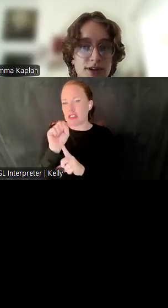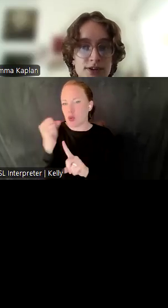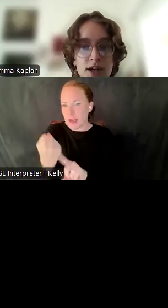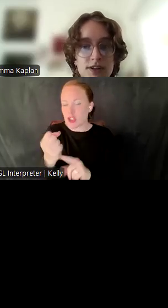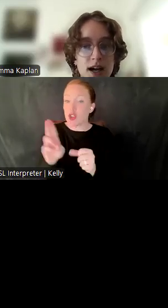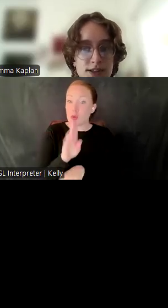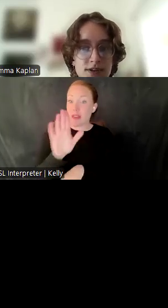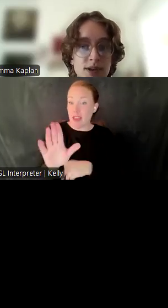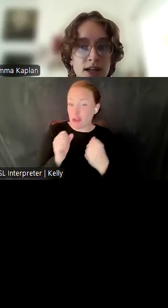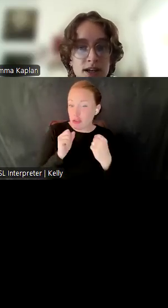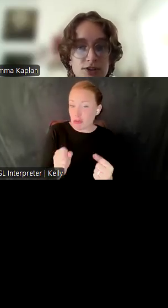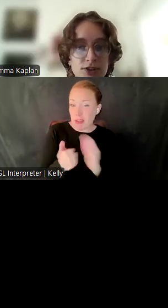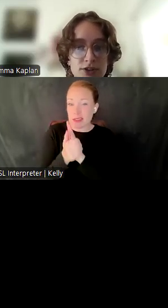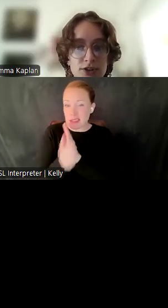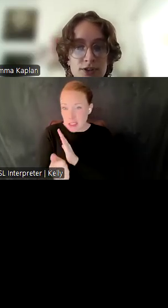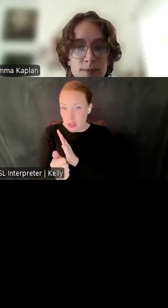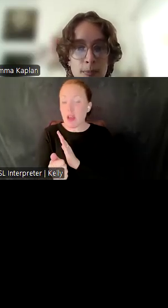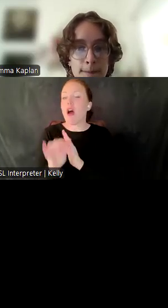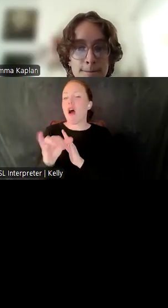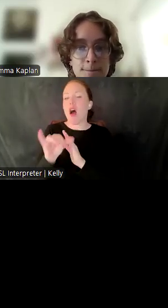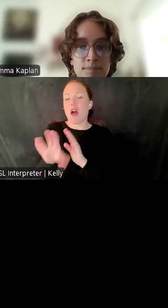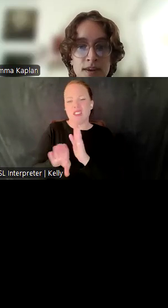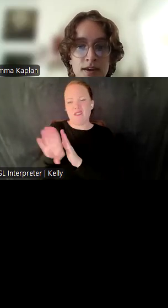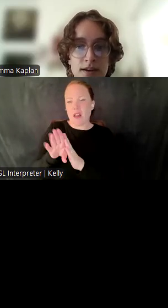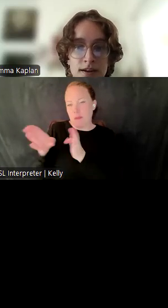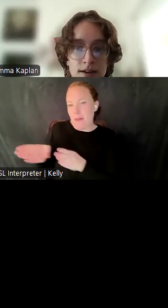previous methods to guide safety planning and strategies.